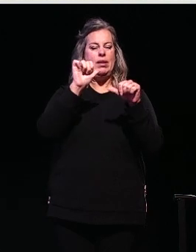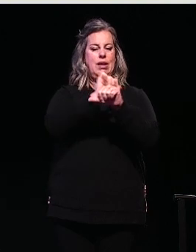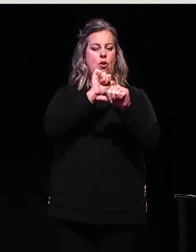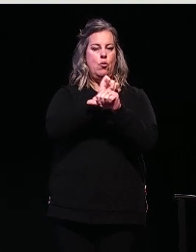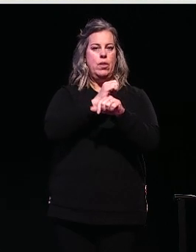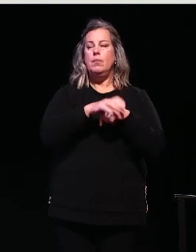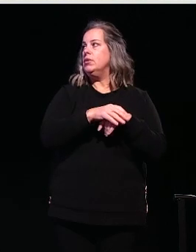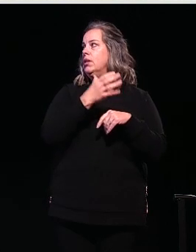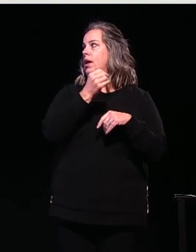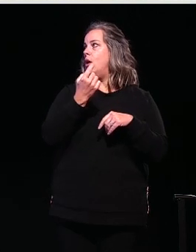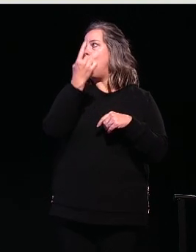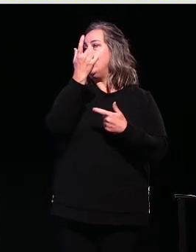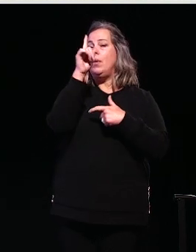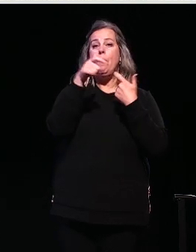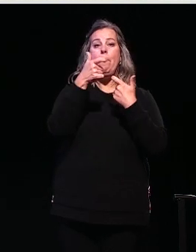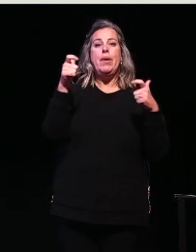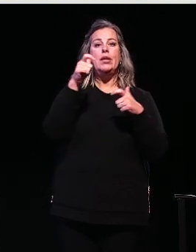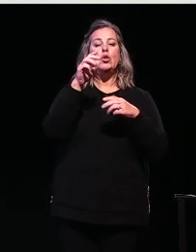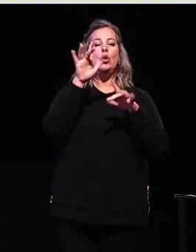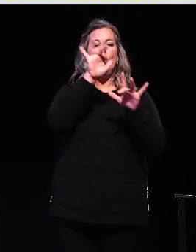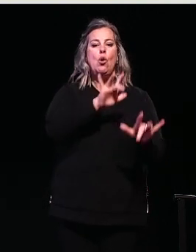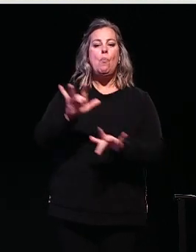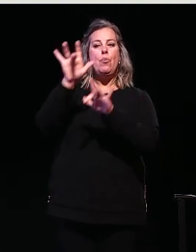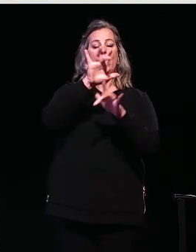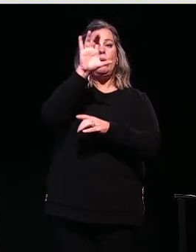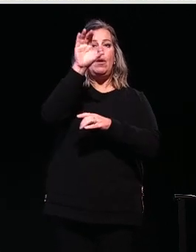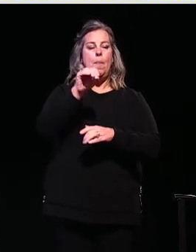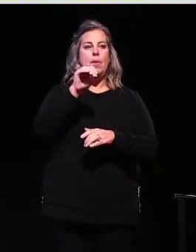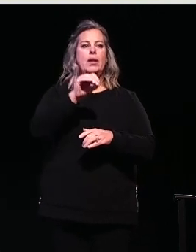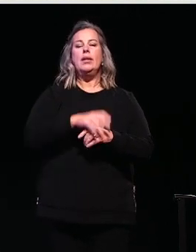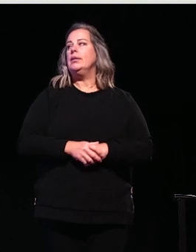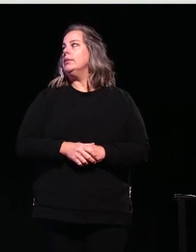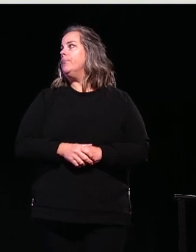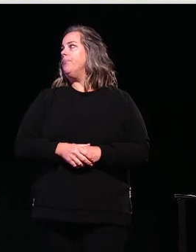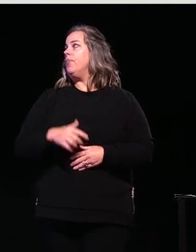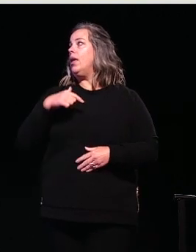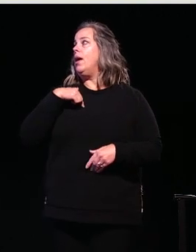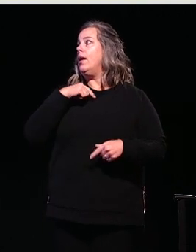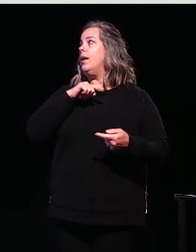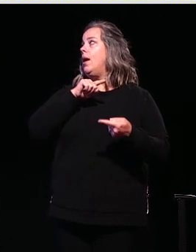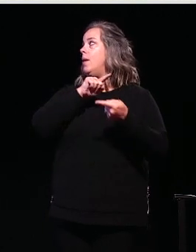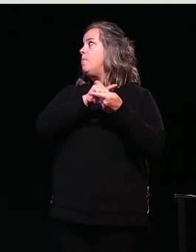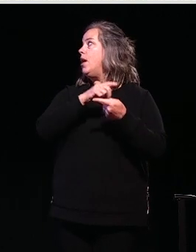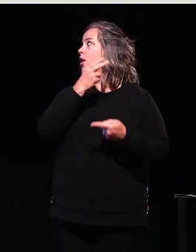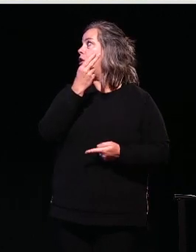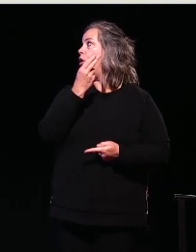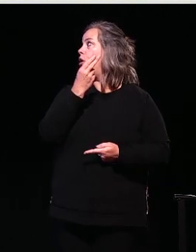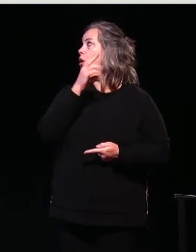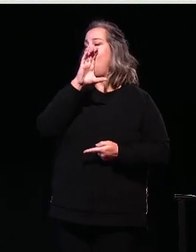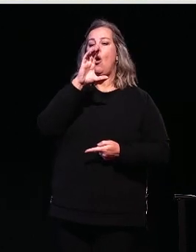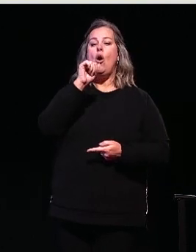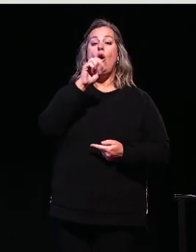as one of the largest computer companies in the country. I'm a venture partner at Marvin's Ventures. And I met Carlos, my co-founder, 9